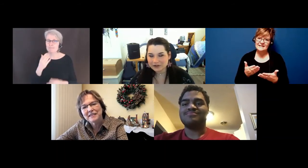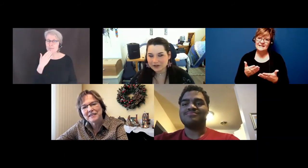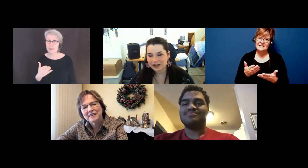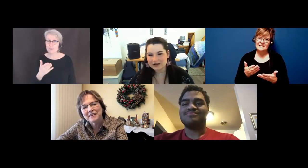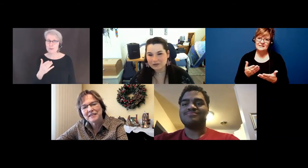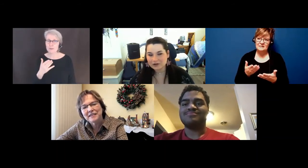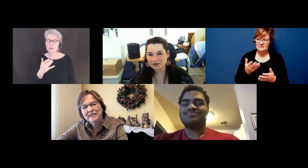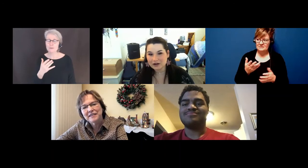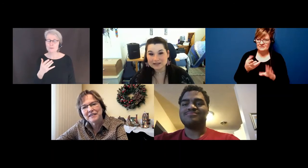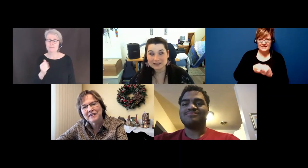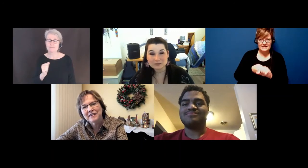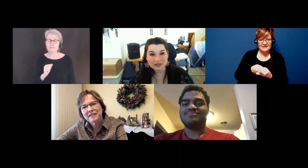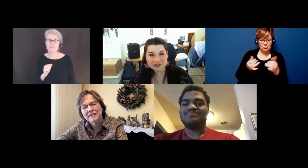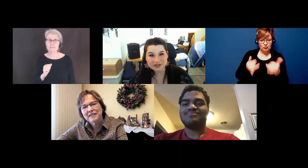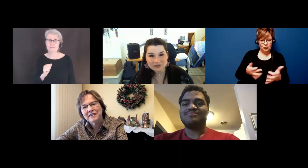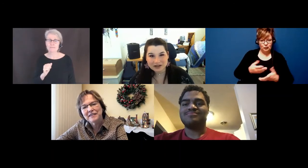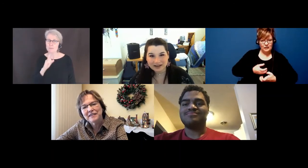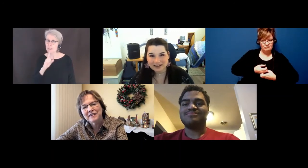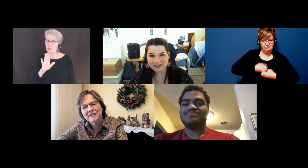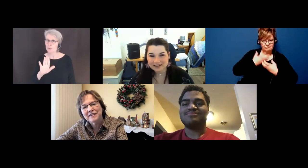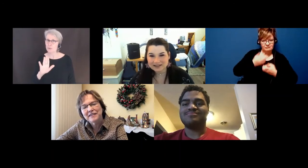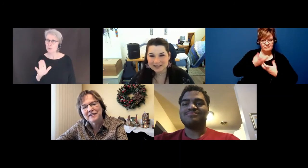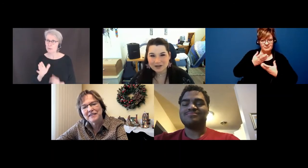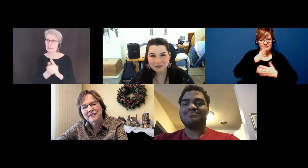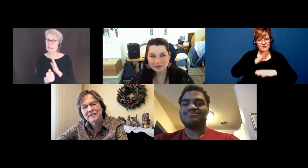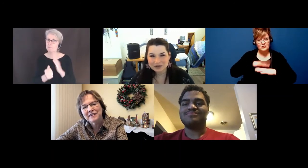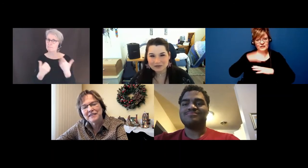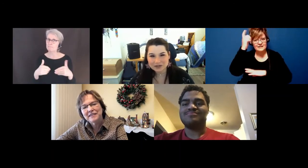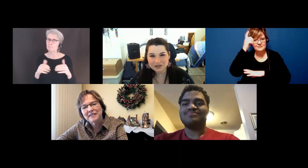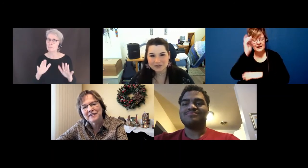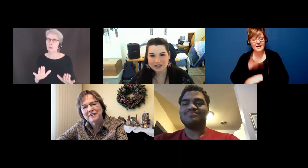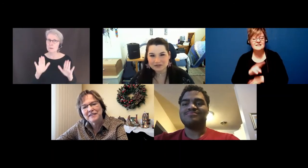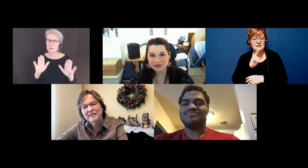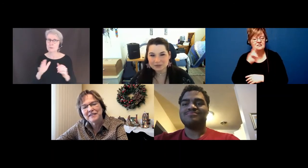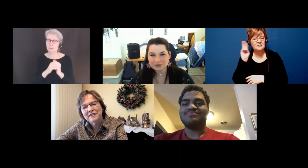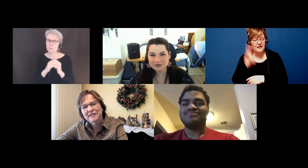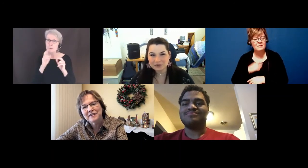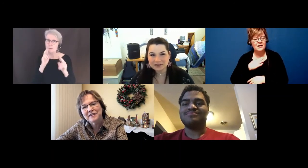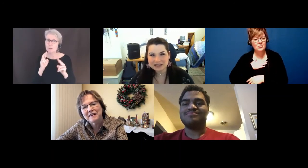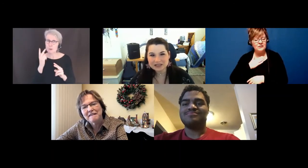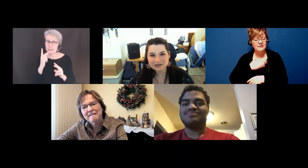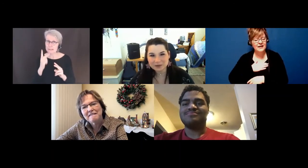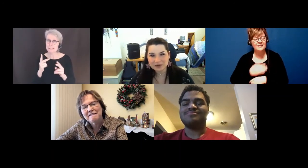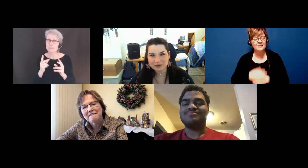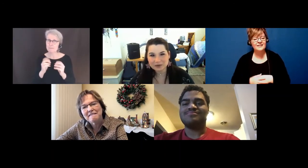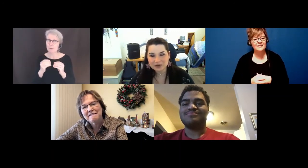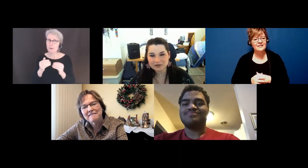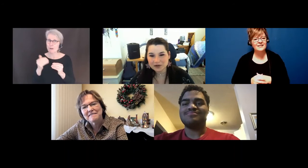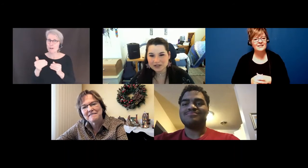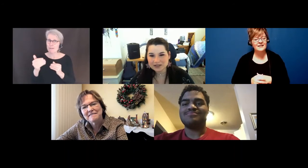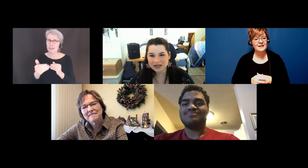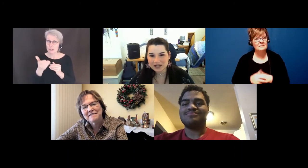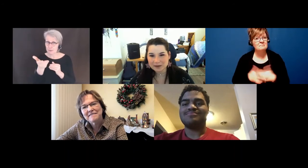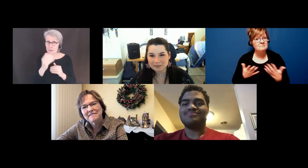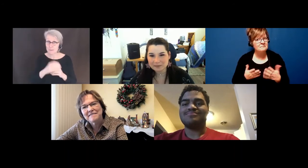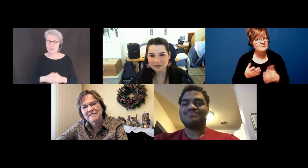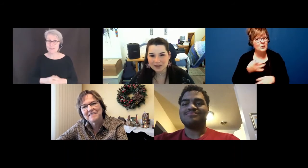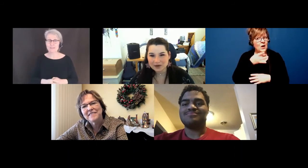Very, very awesome what you do. And yeah, we look forward to seeing future performances from you going